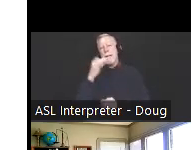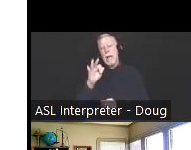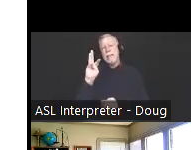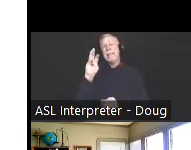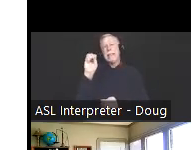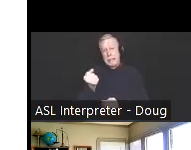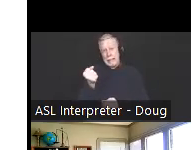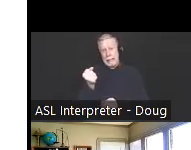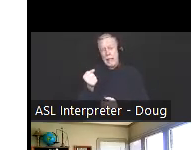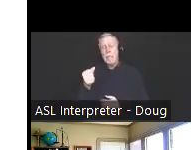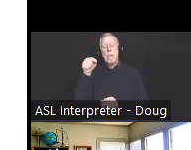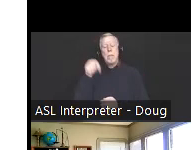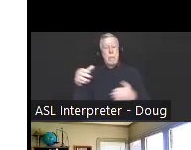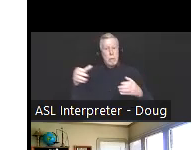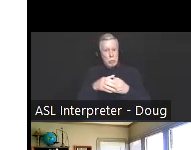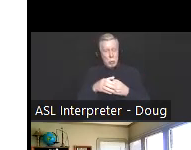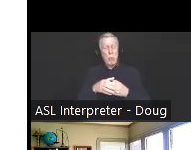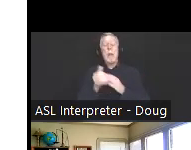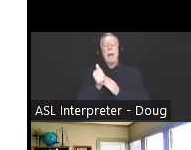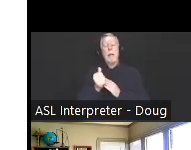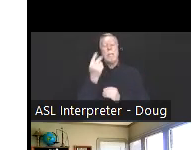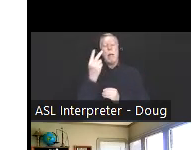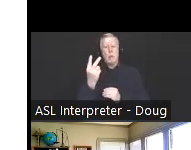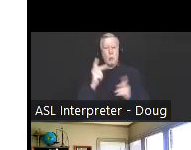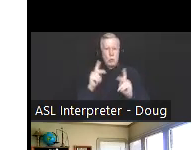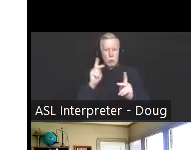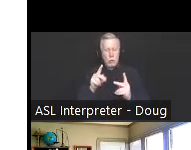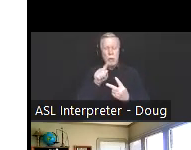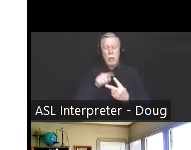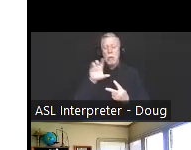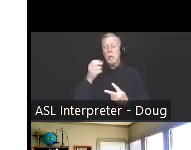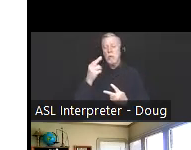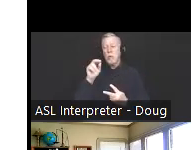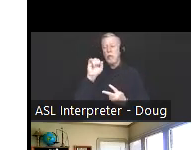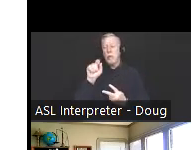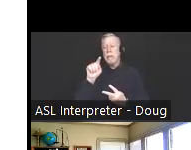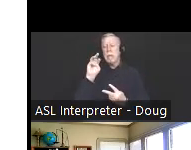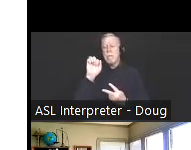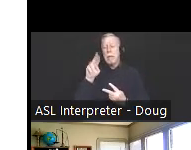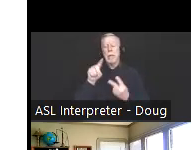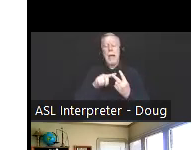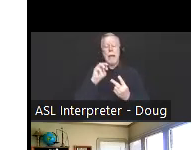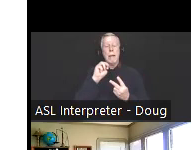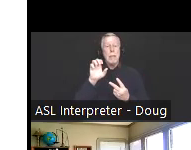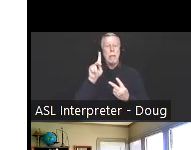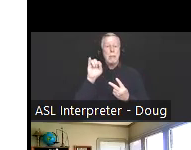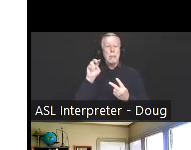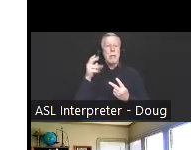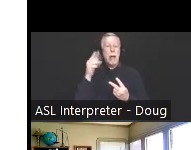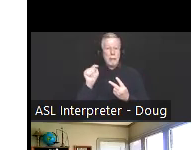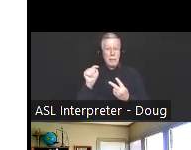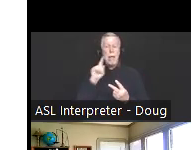by two scholars, Kritzman and McKnight, that formed the asset-based community